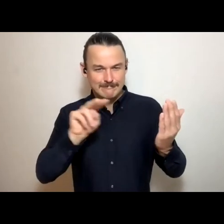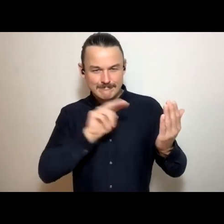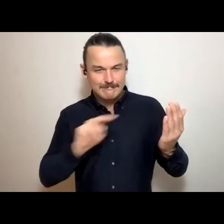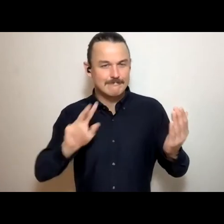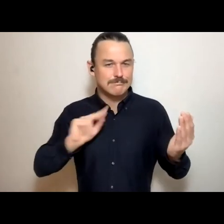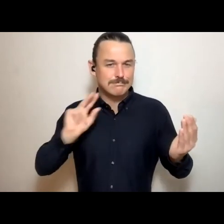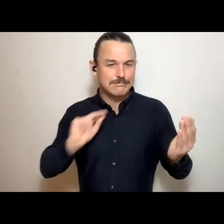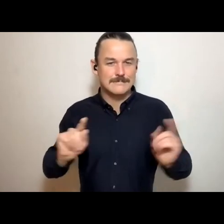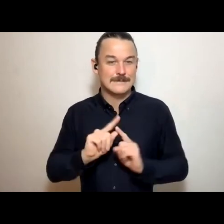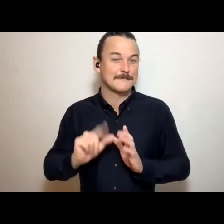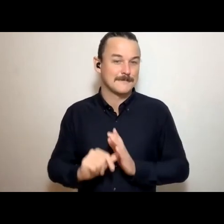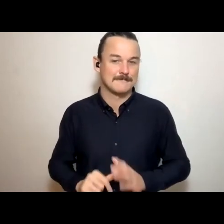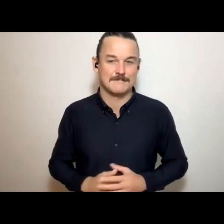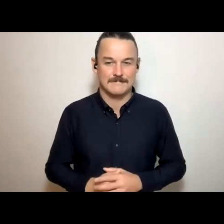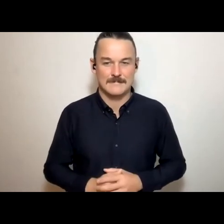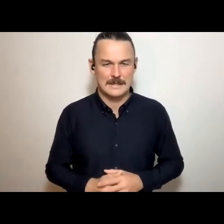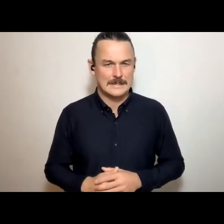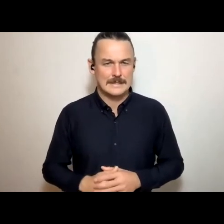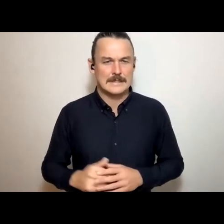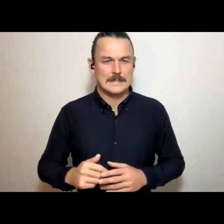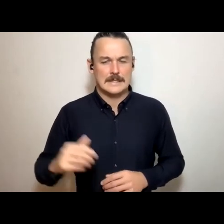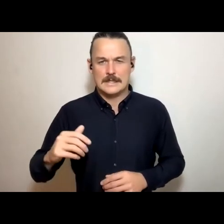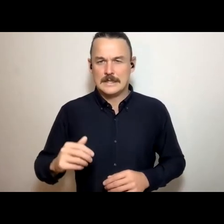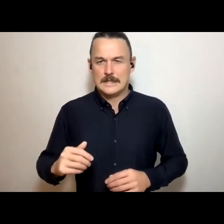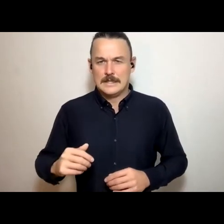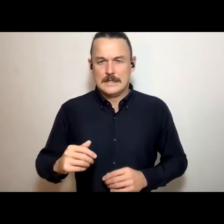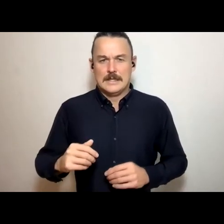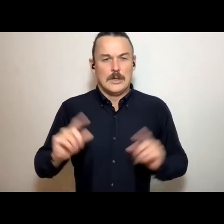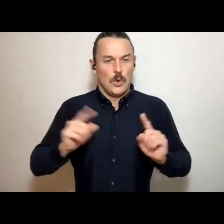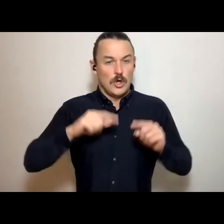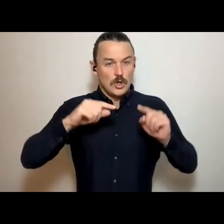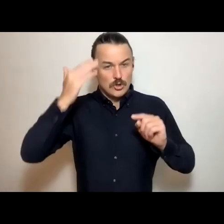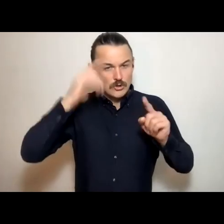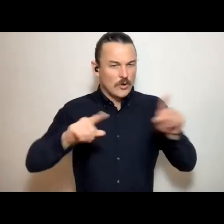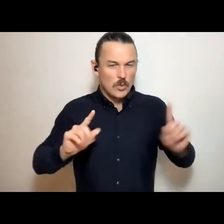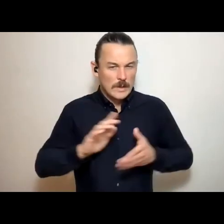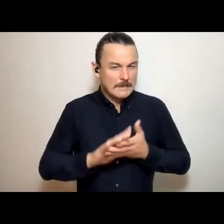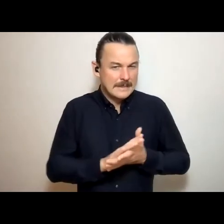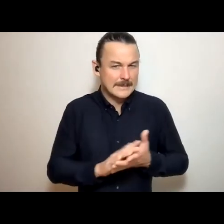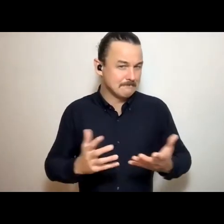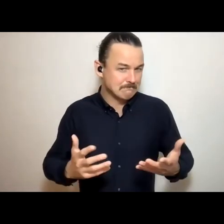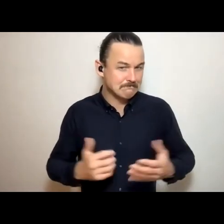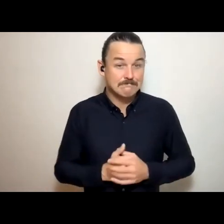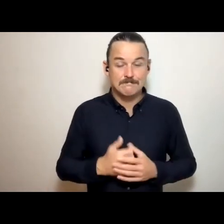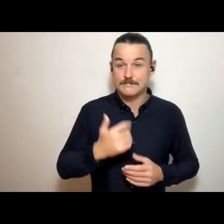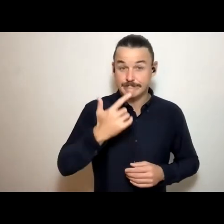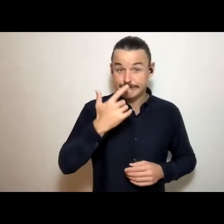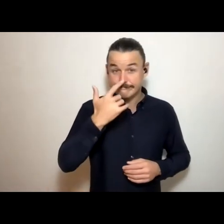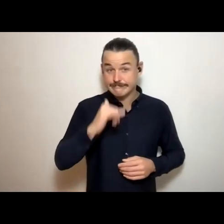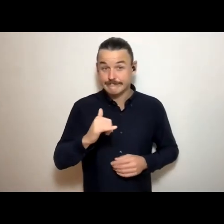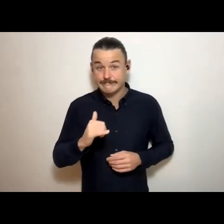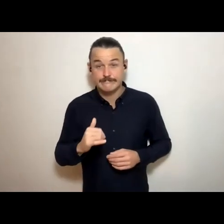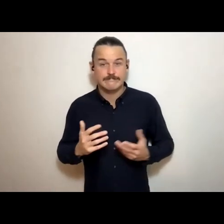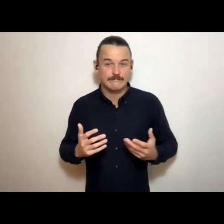It would help if I knew how to do this. So what is neurodiversity? Unfortunately, we kind of agreed that